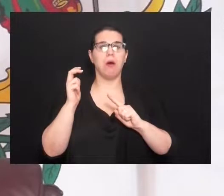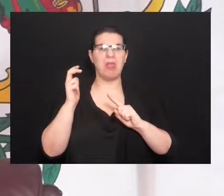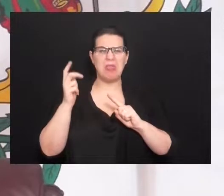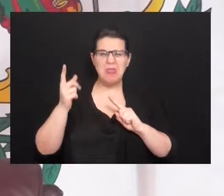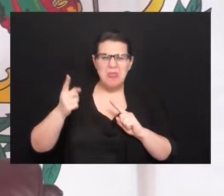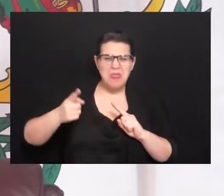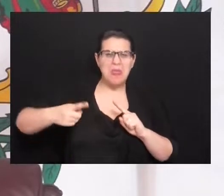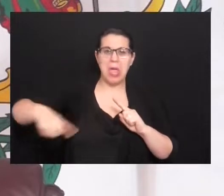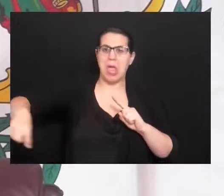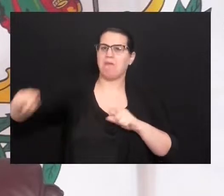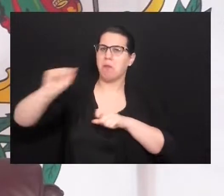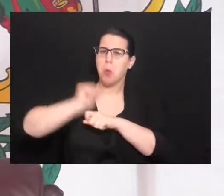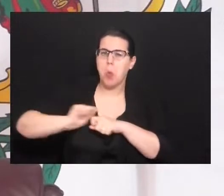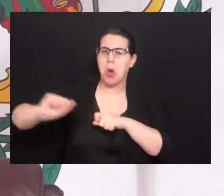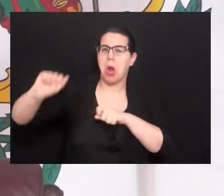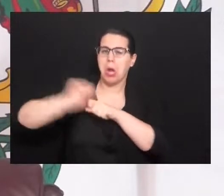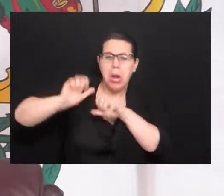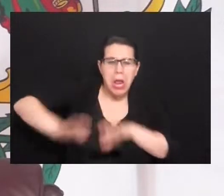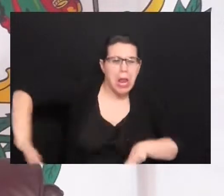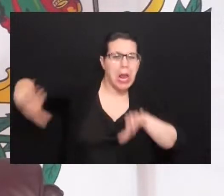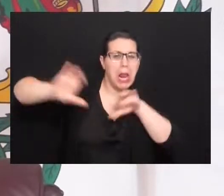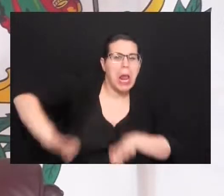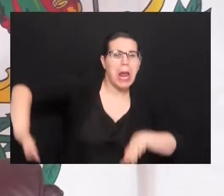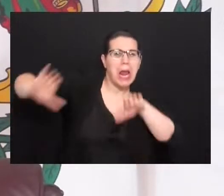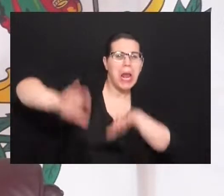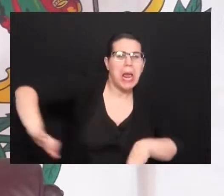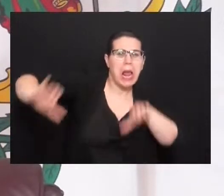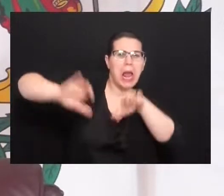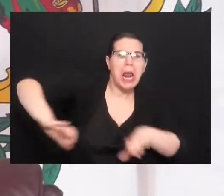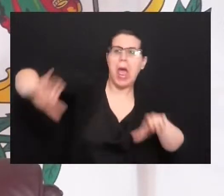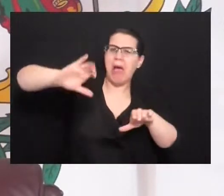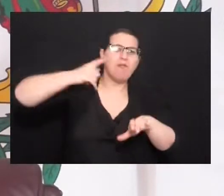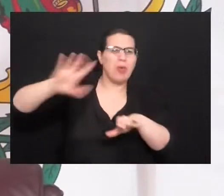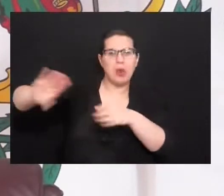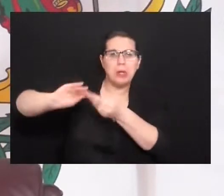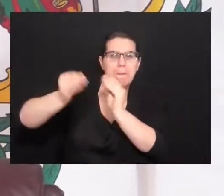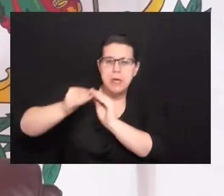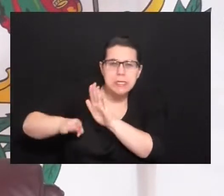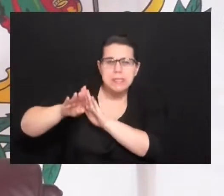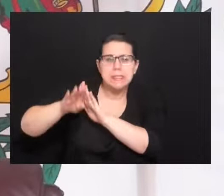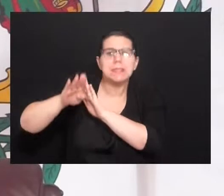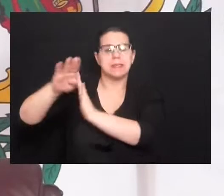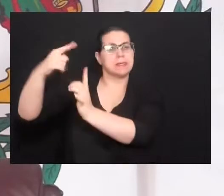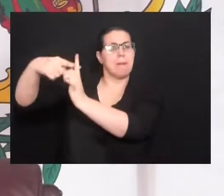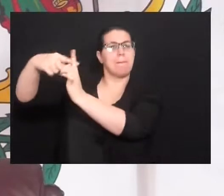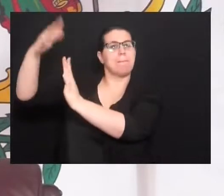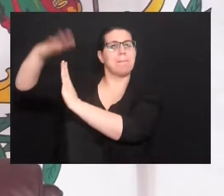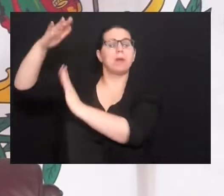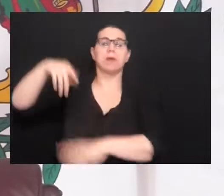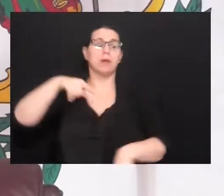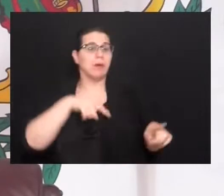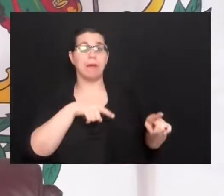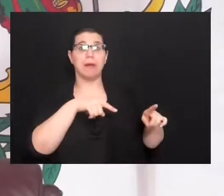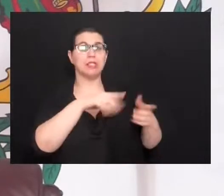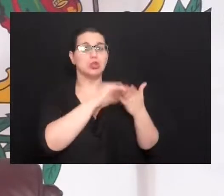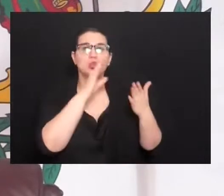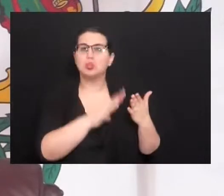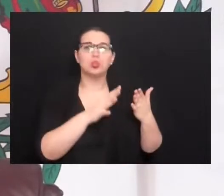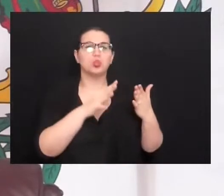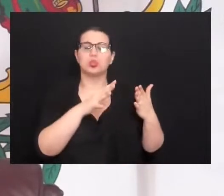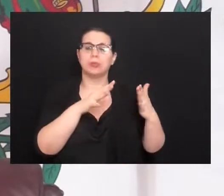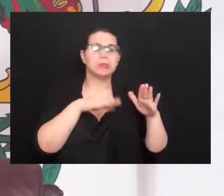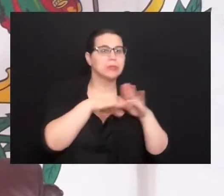very, very hard to get their numbers way up, and those kids and the faculty and everything,